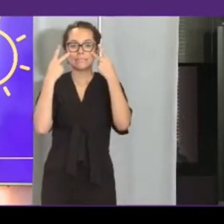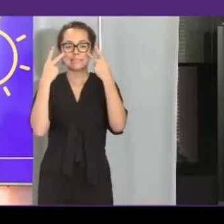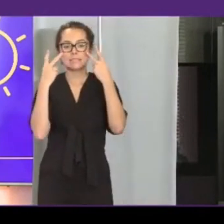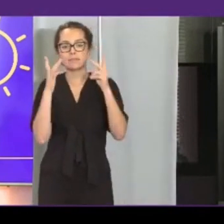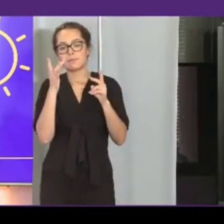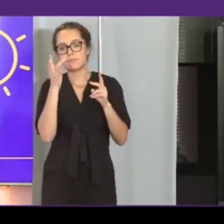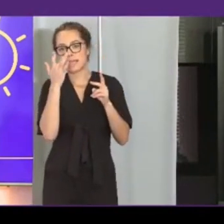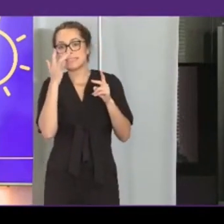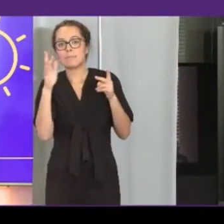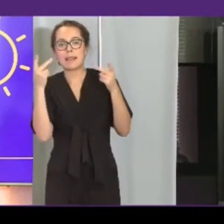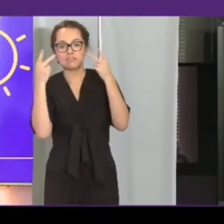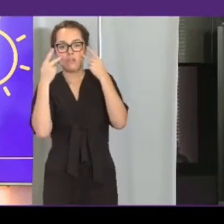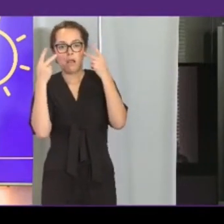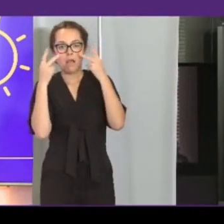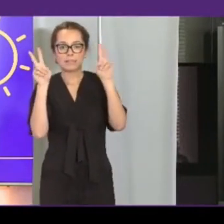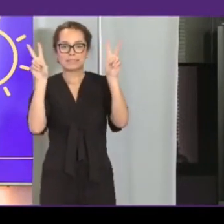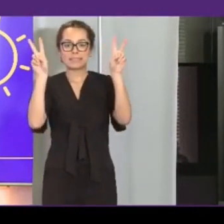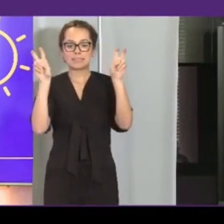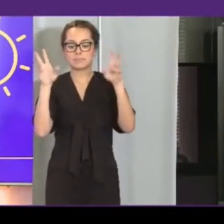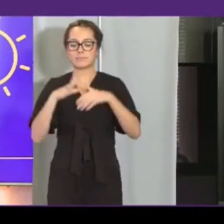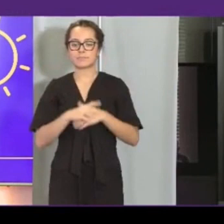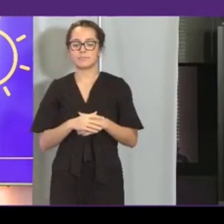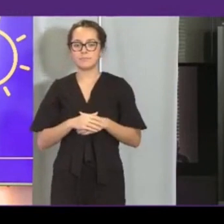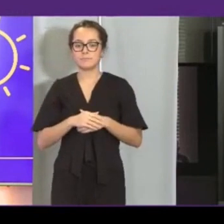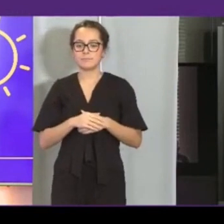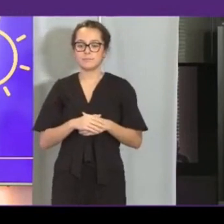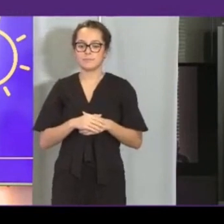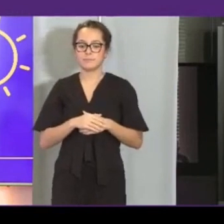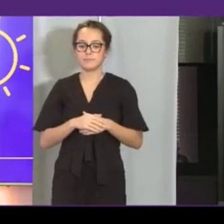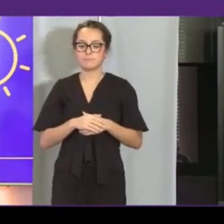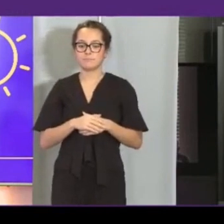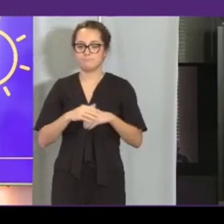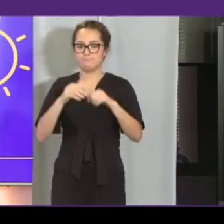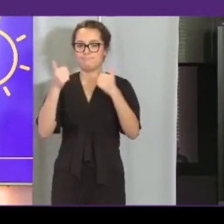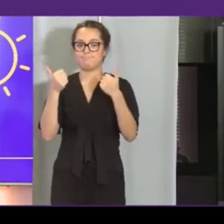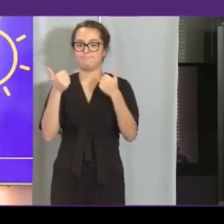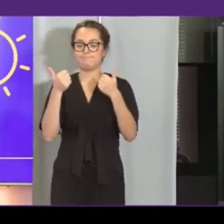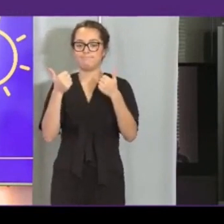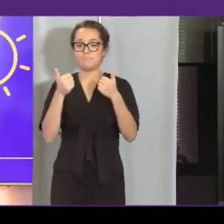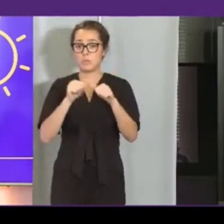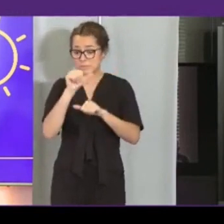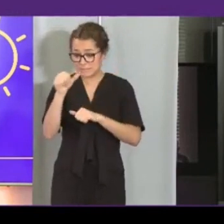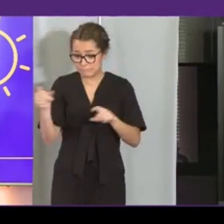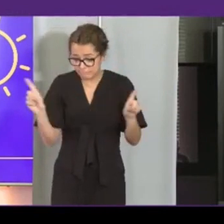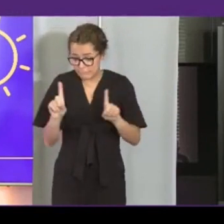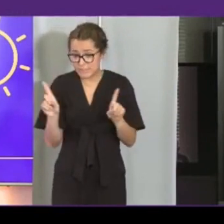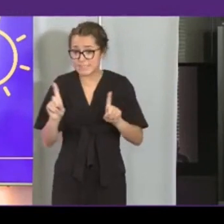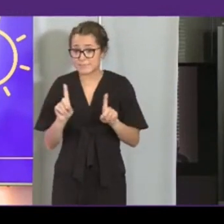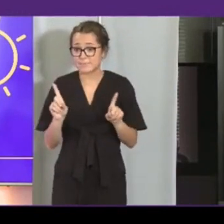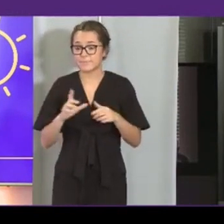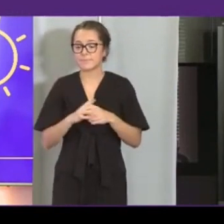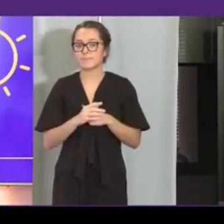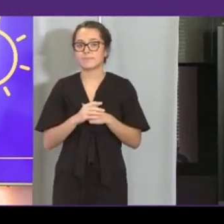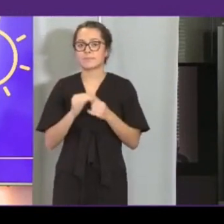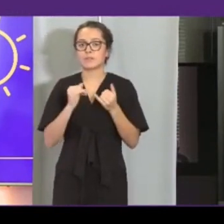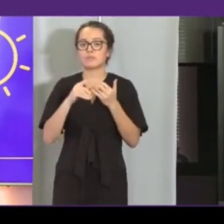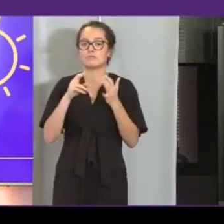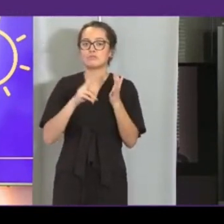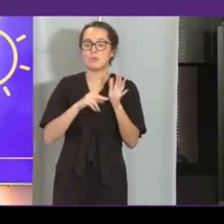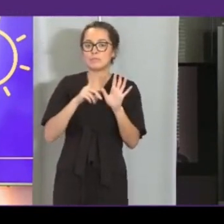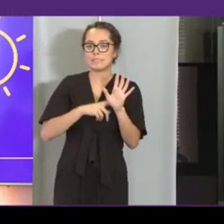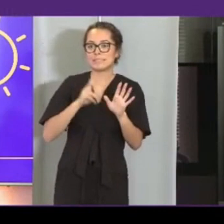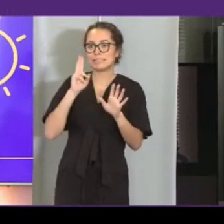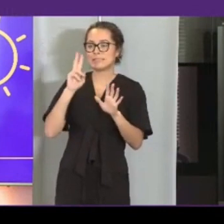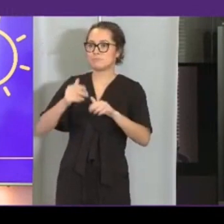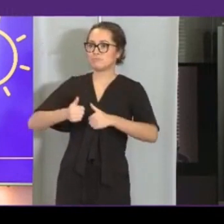quotation mark, doesn't quite cover. So. Cool. And so what next? I mean, this is something that Sony sees as being a